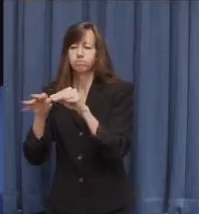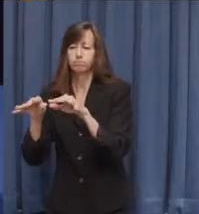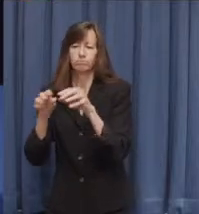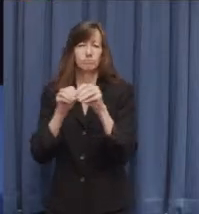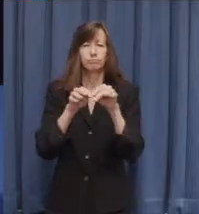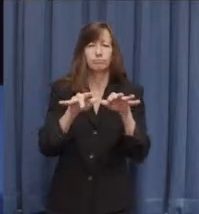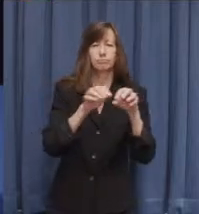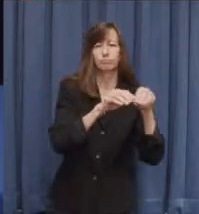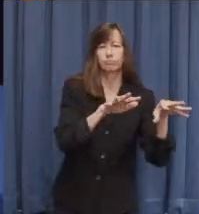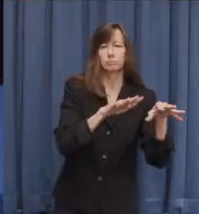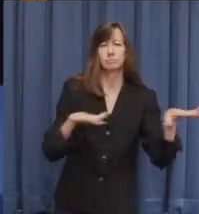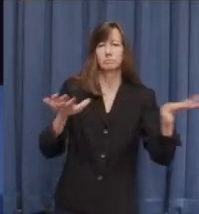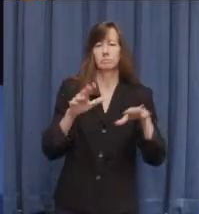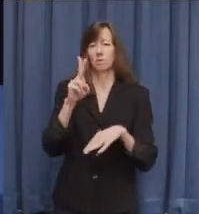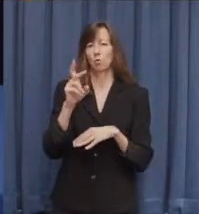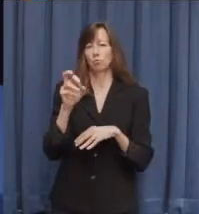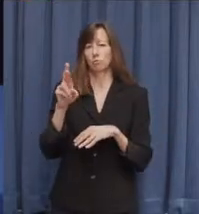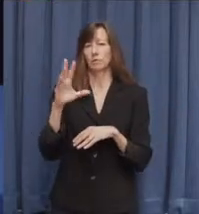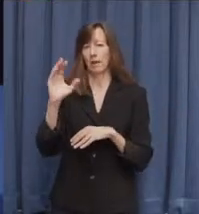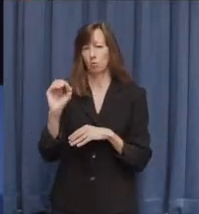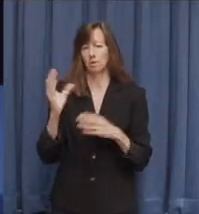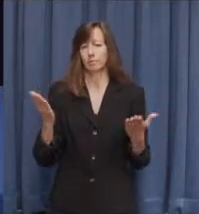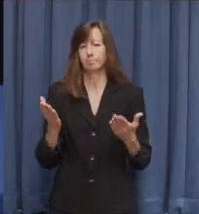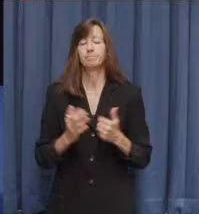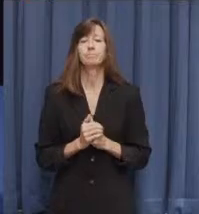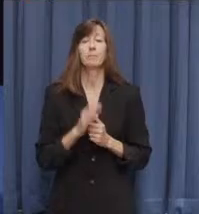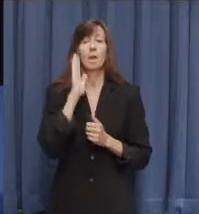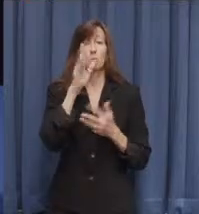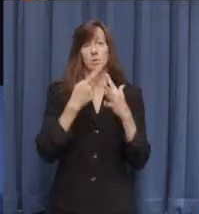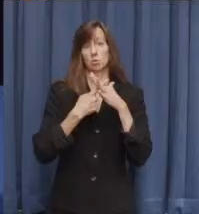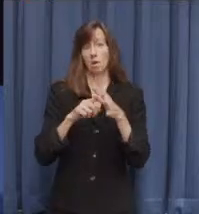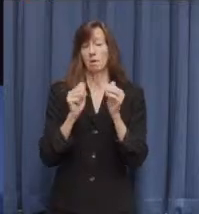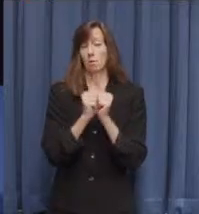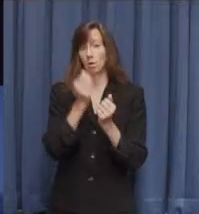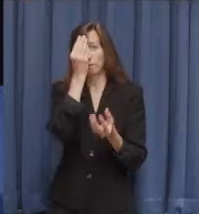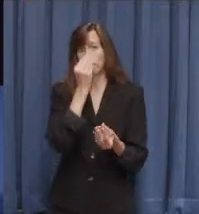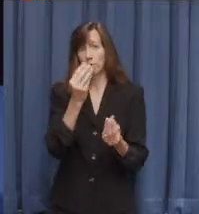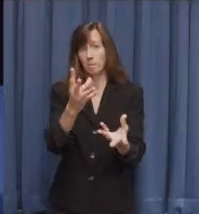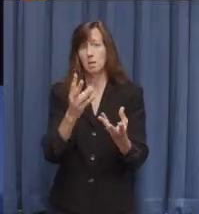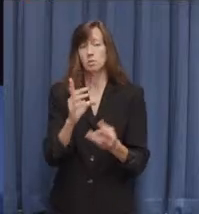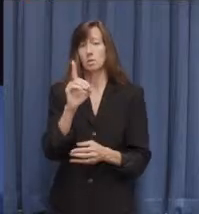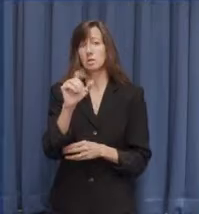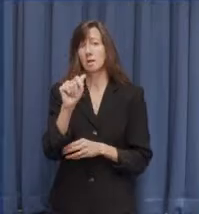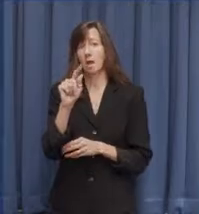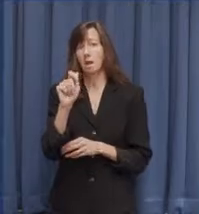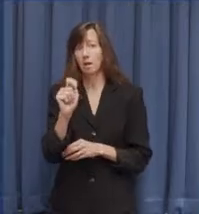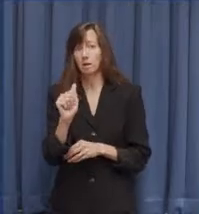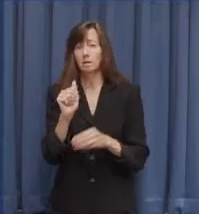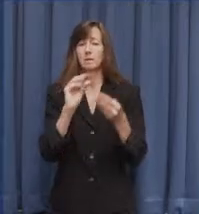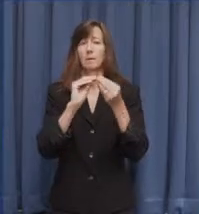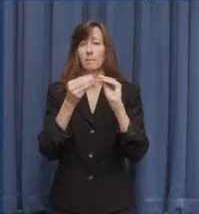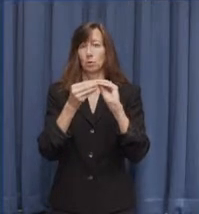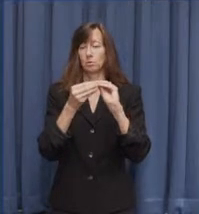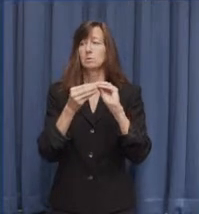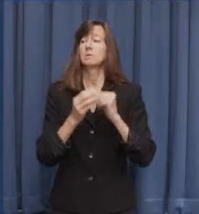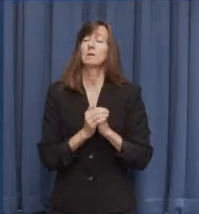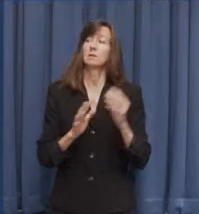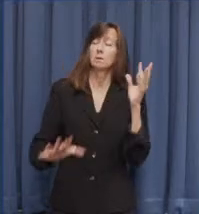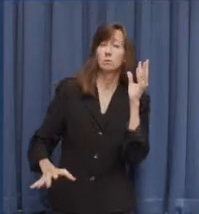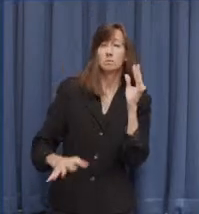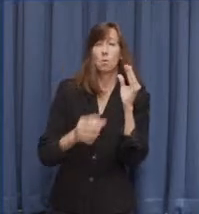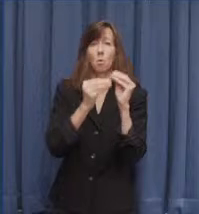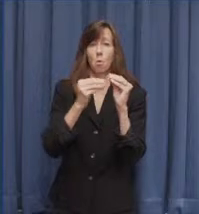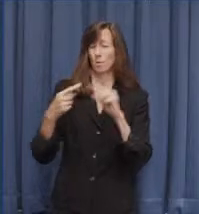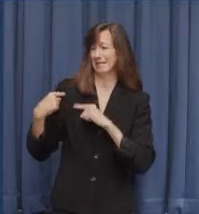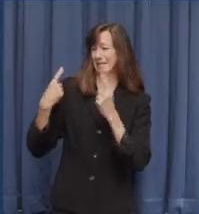as always, with the data and with the numbers. So in terms of our total cumulative positive cases since